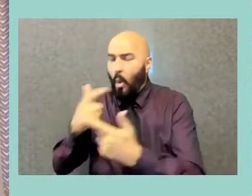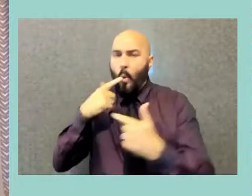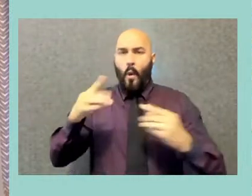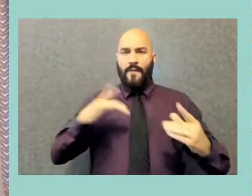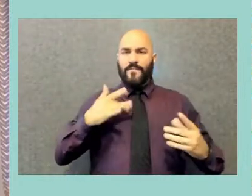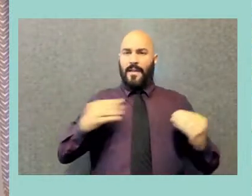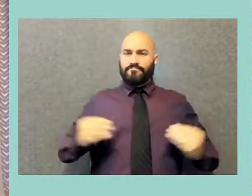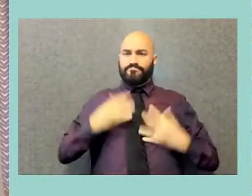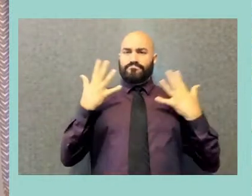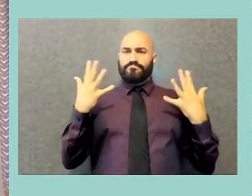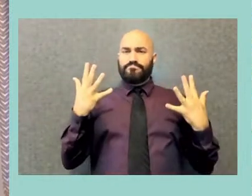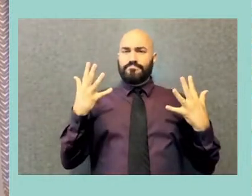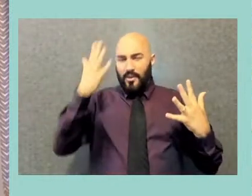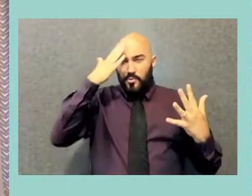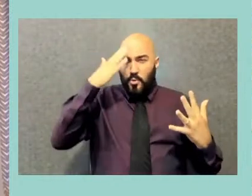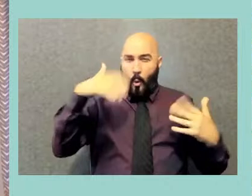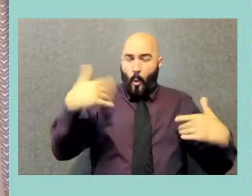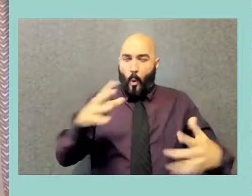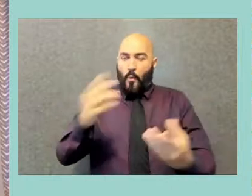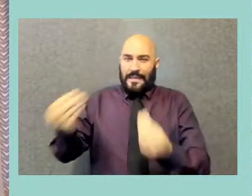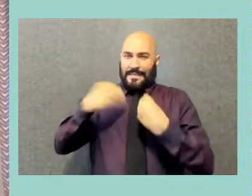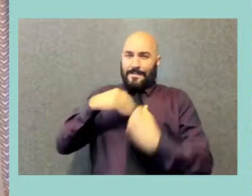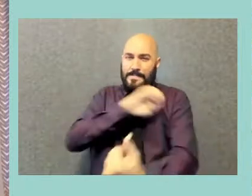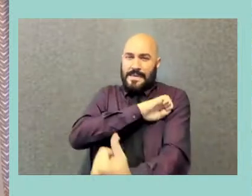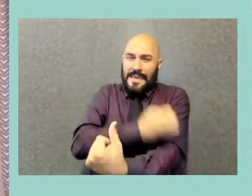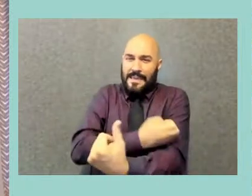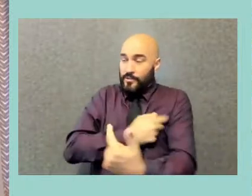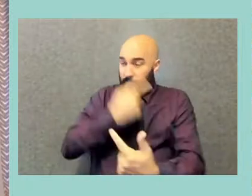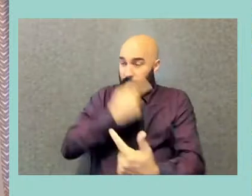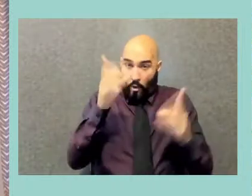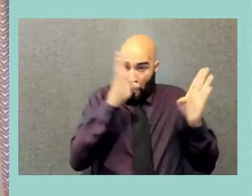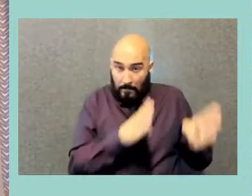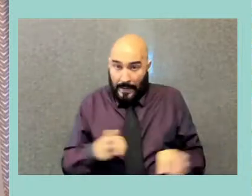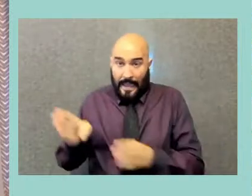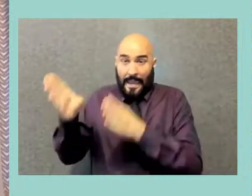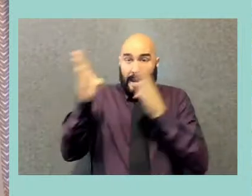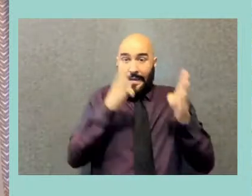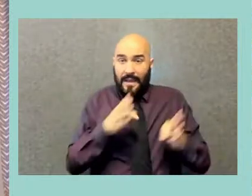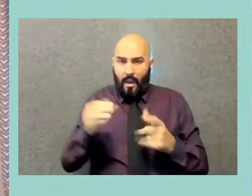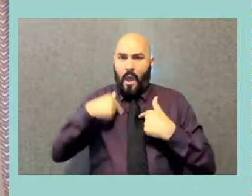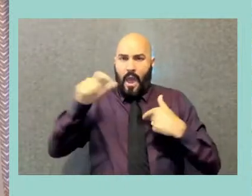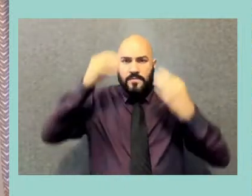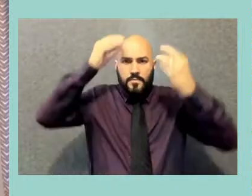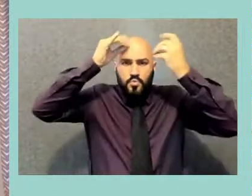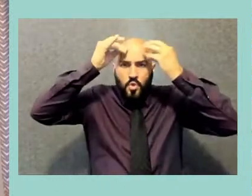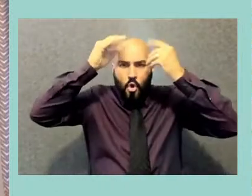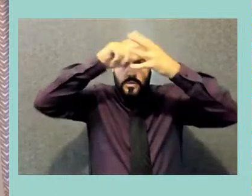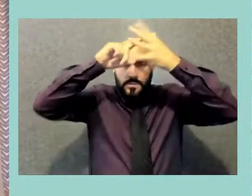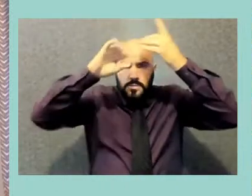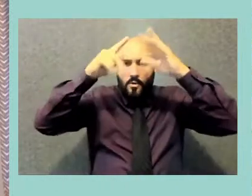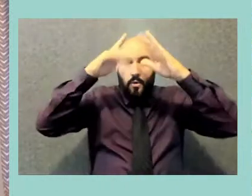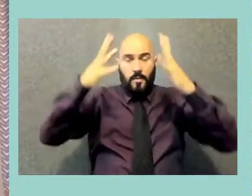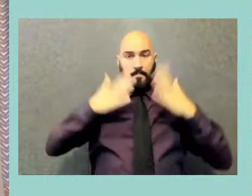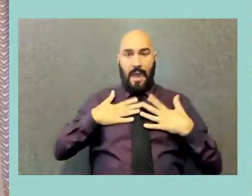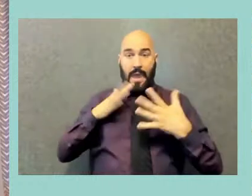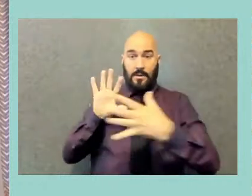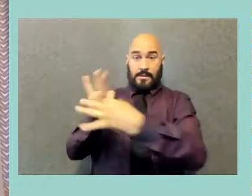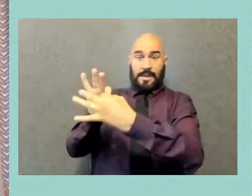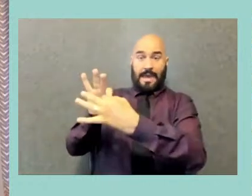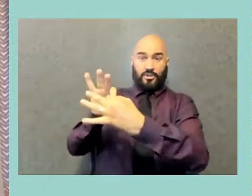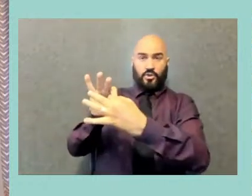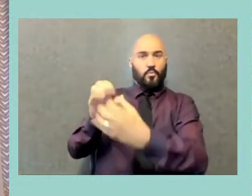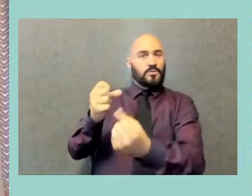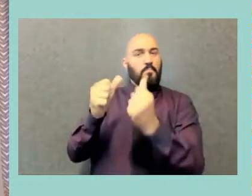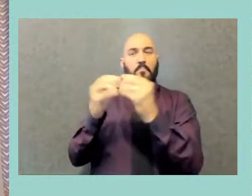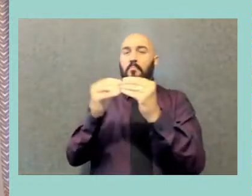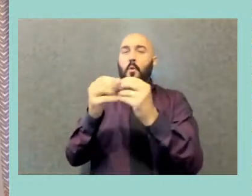when planning. It only deepened my connection. We had that worship outside, under the stars. We talked